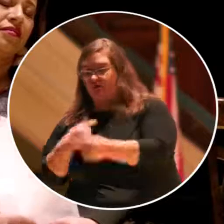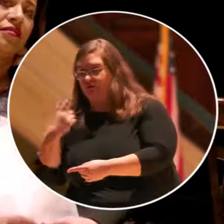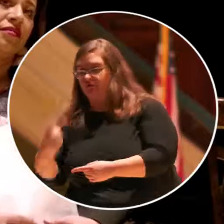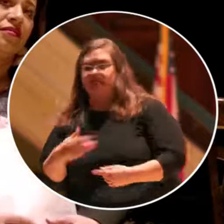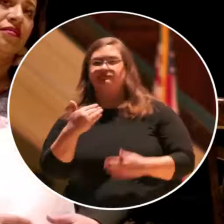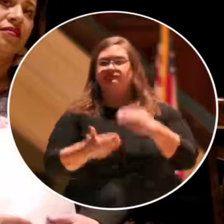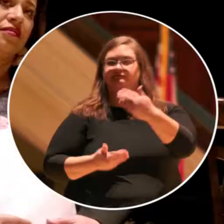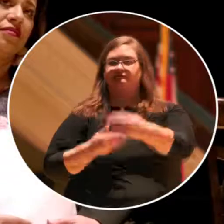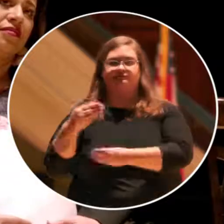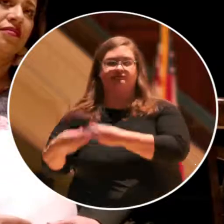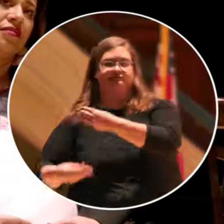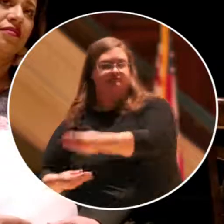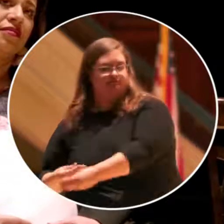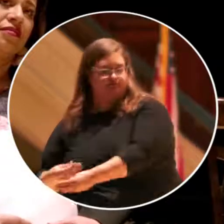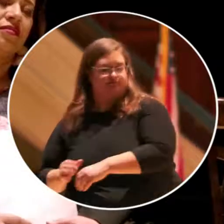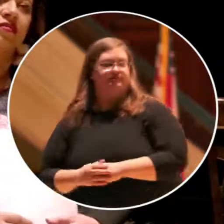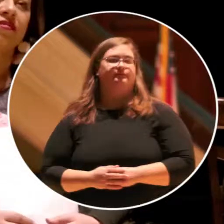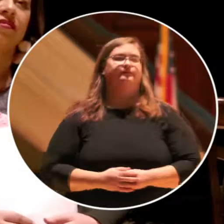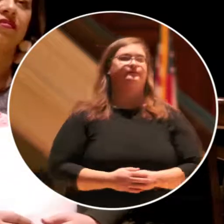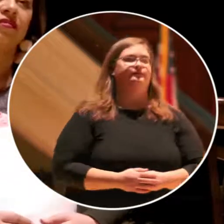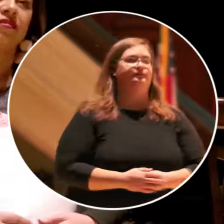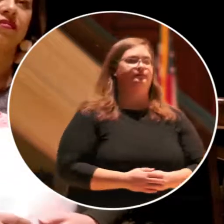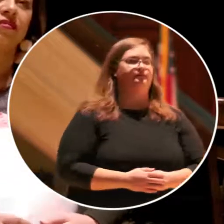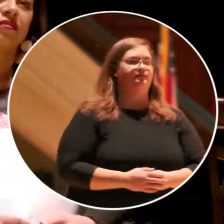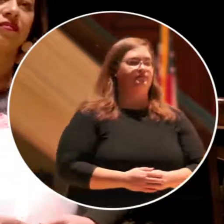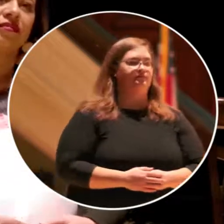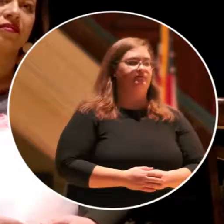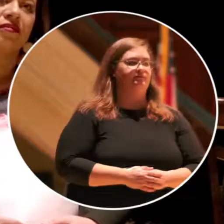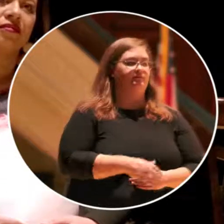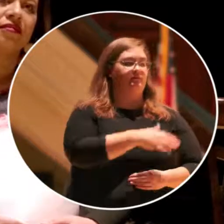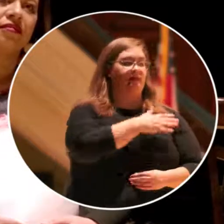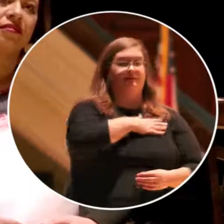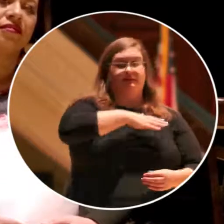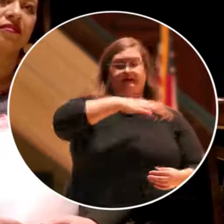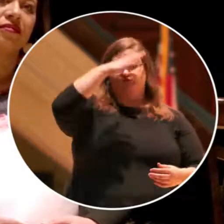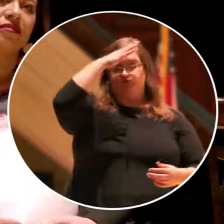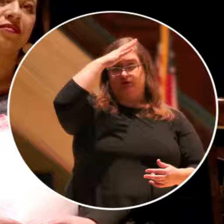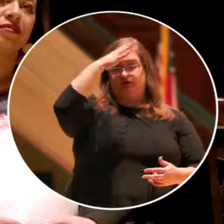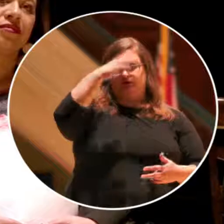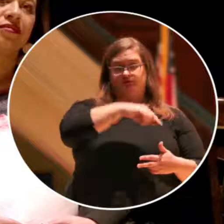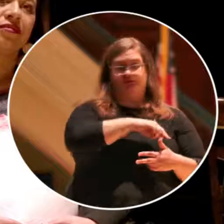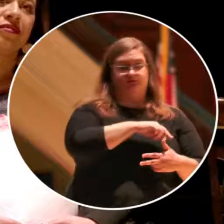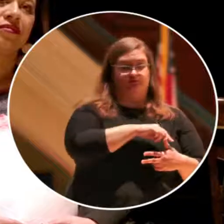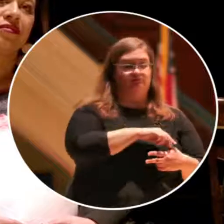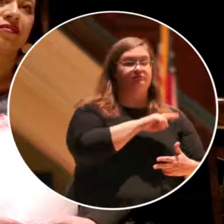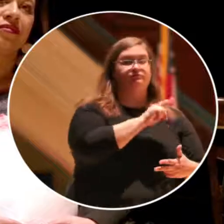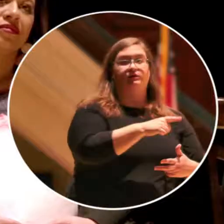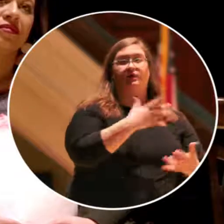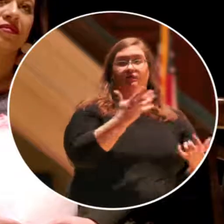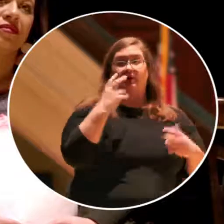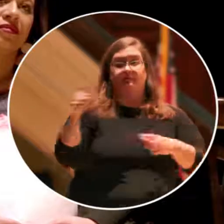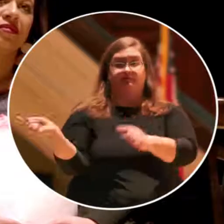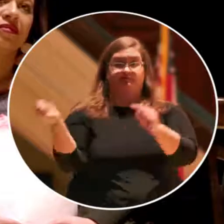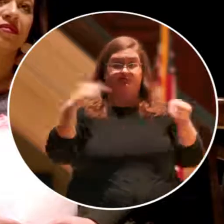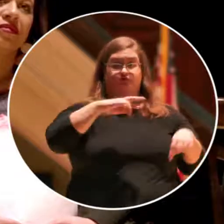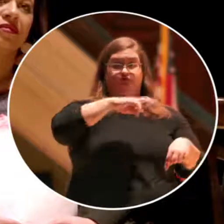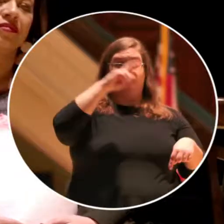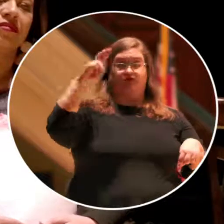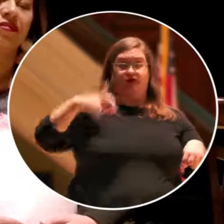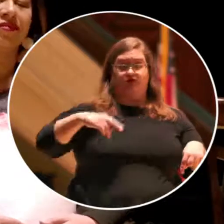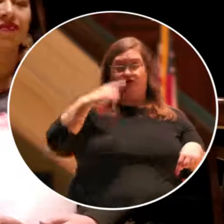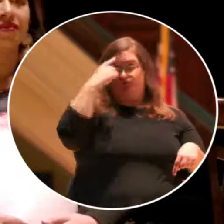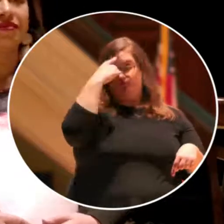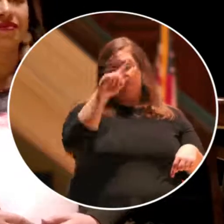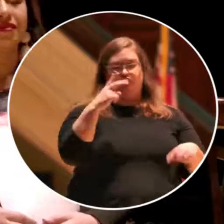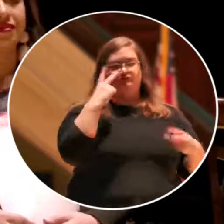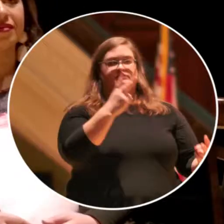was alive then. He had traveled to come up to see his beloved 2 granddaughters, and I believe it was the last time he came up to Rochester before